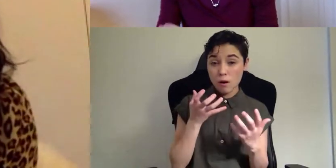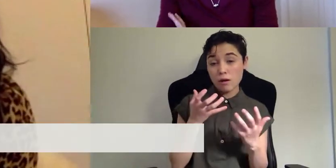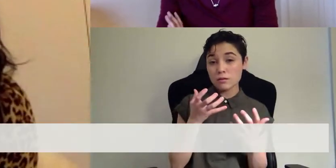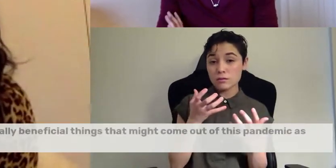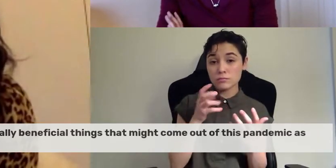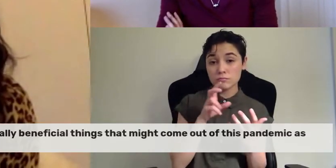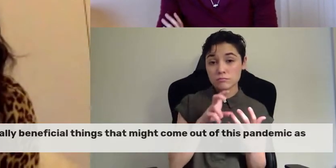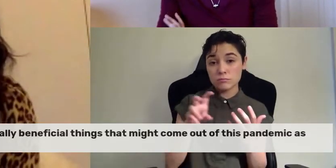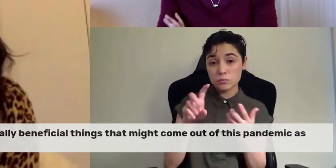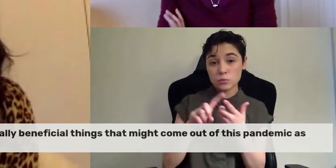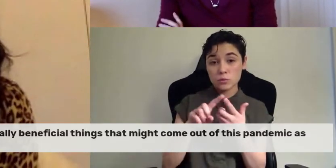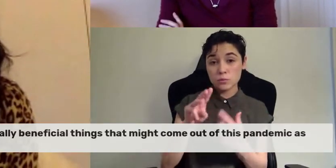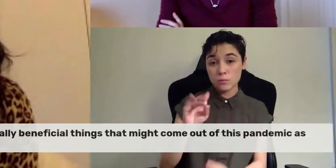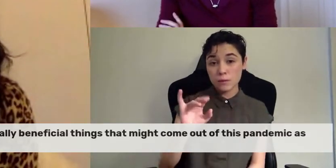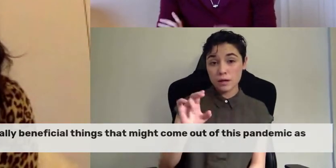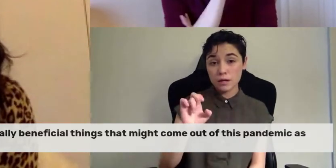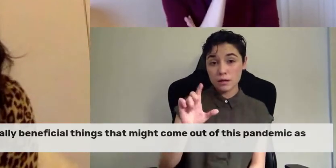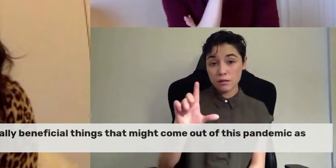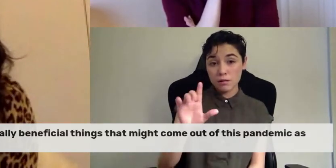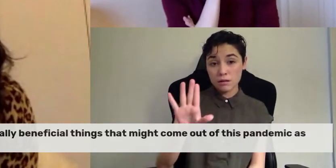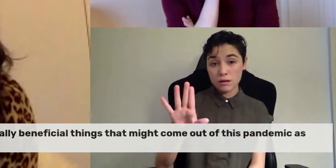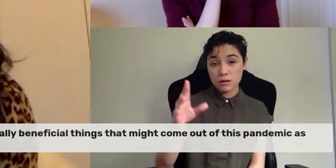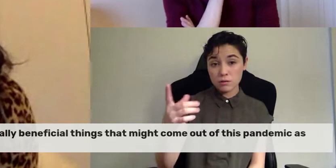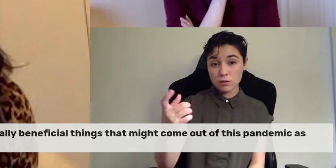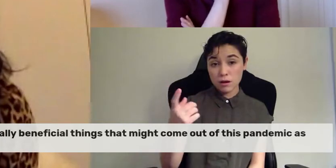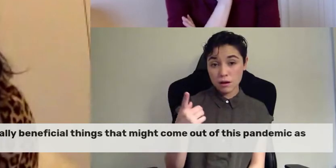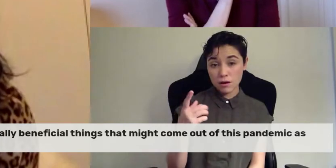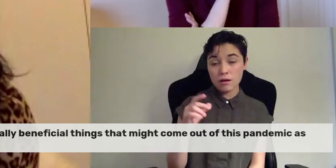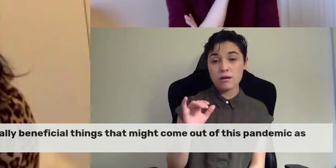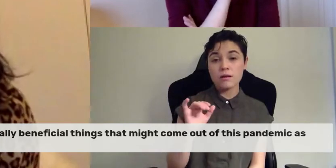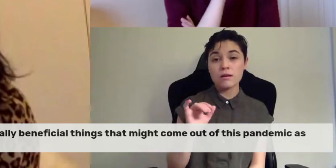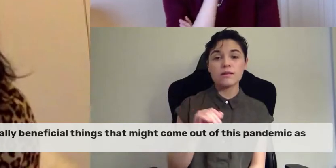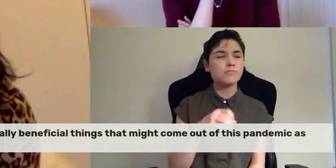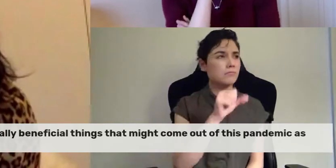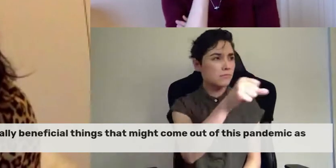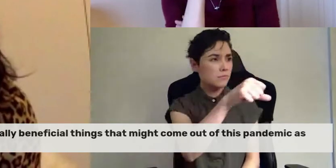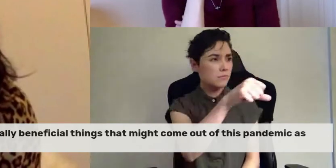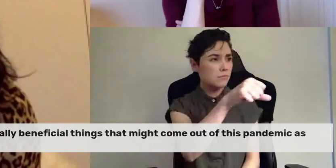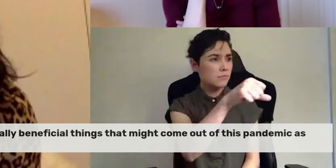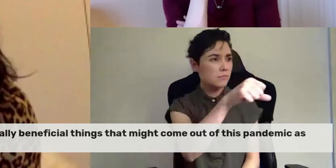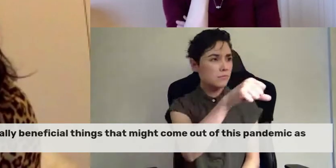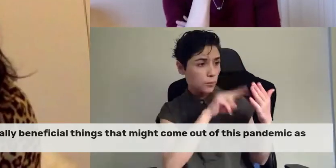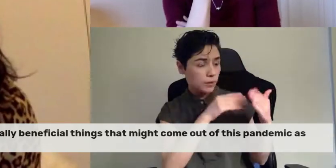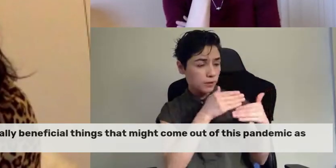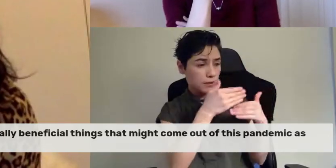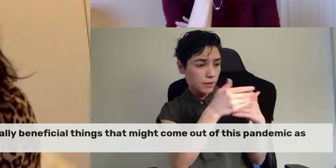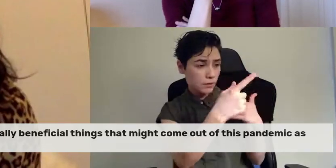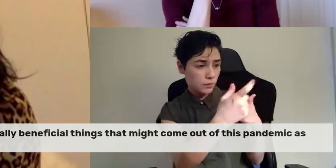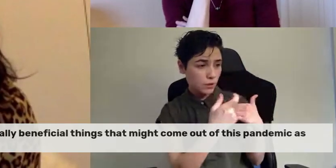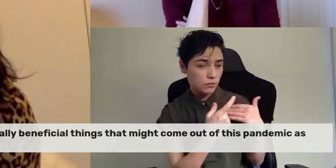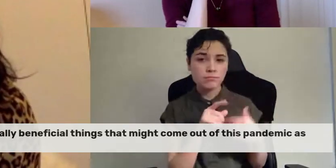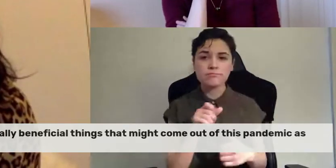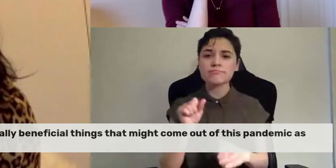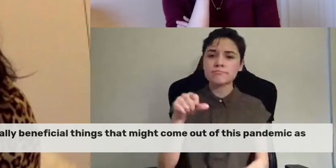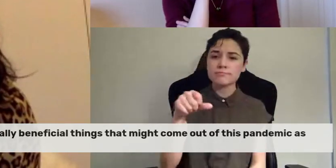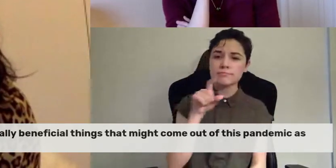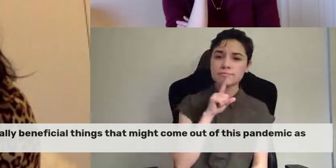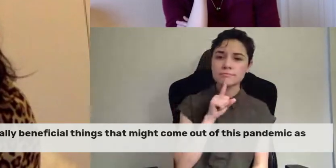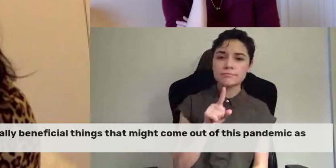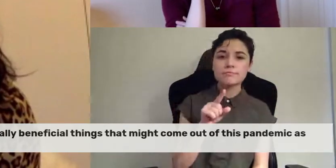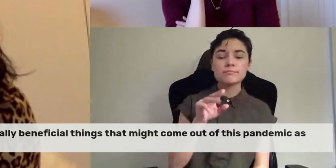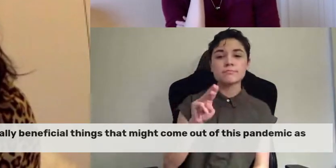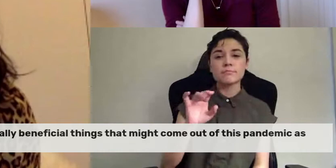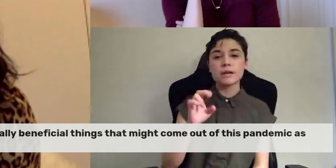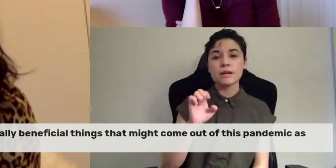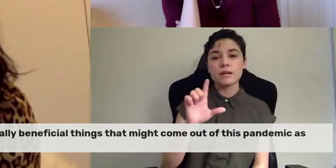Yeah. Do you want to read the next question? Yeah, sure. So Michael asks, what do you see as